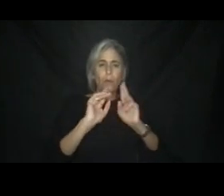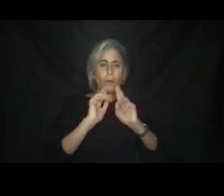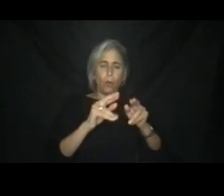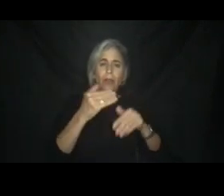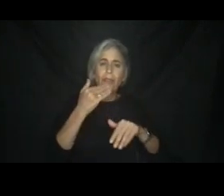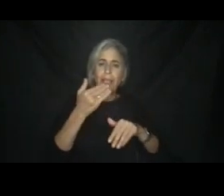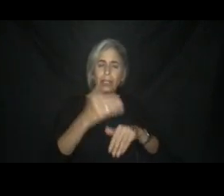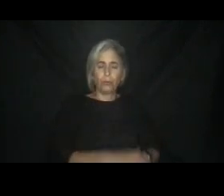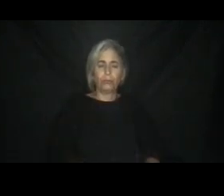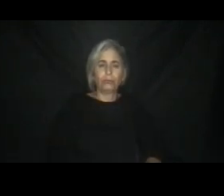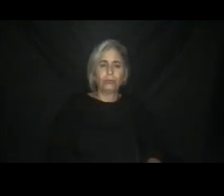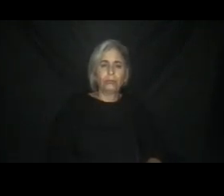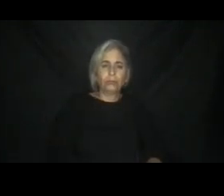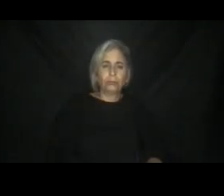Next slide.